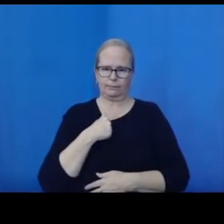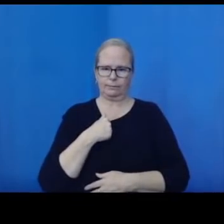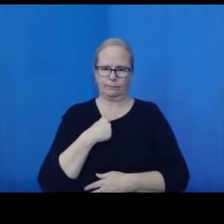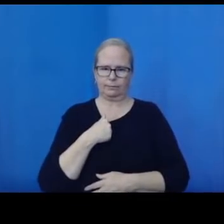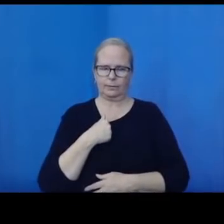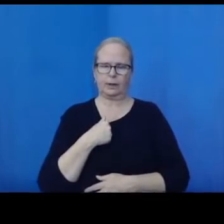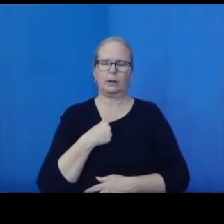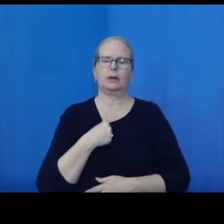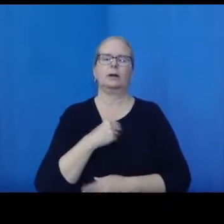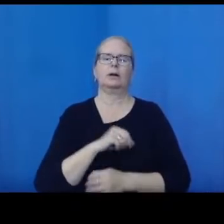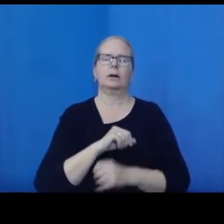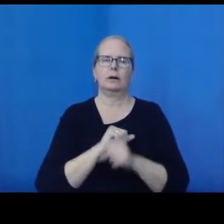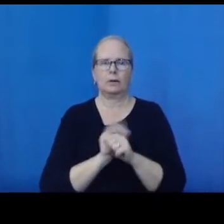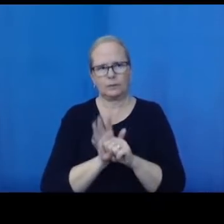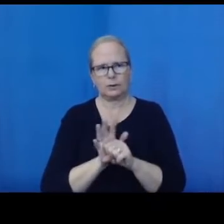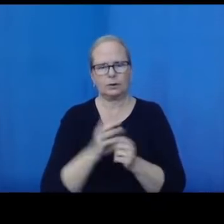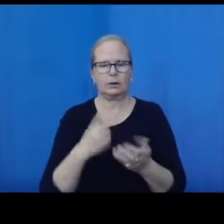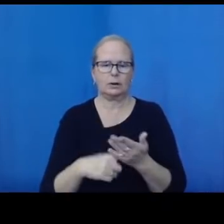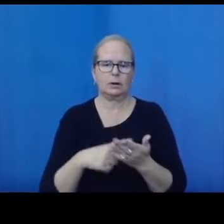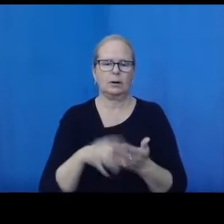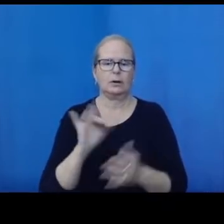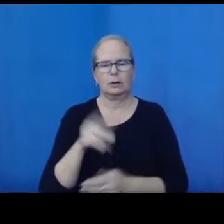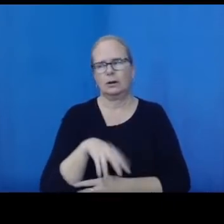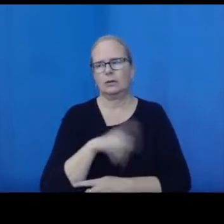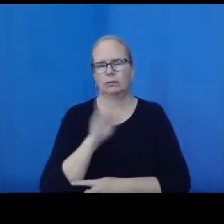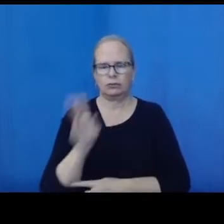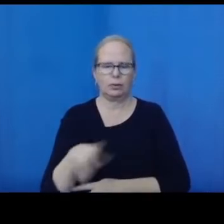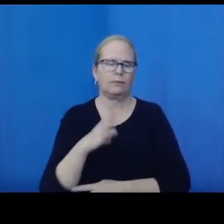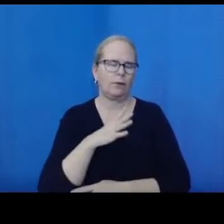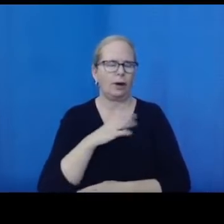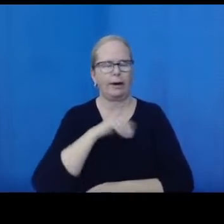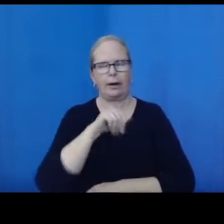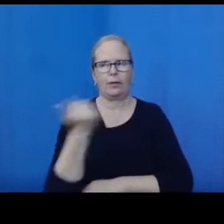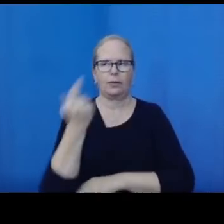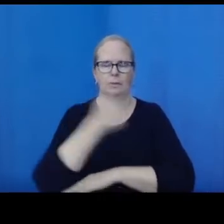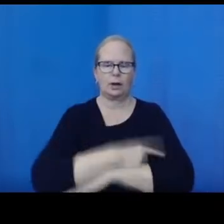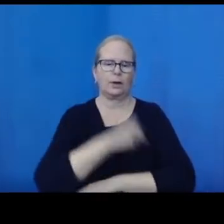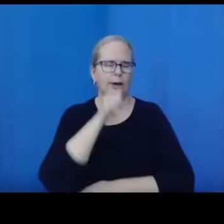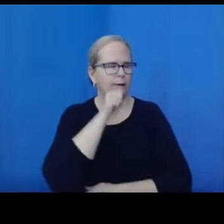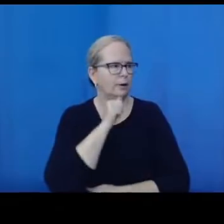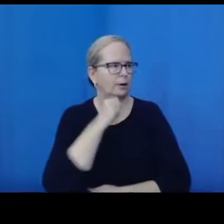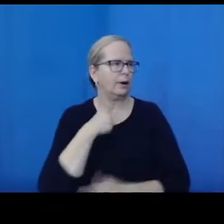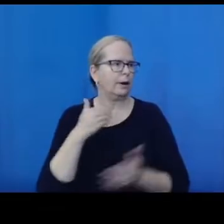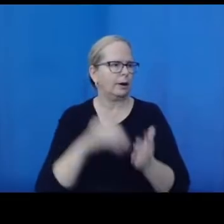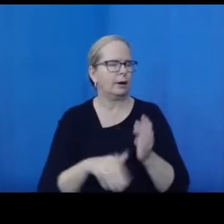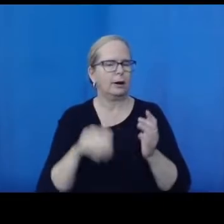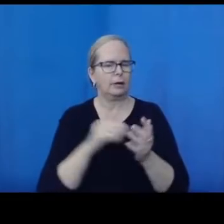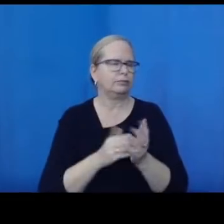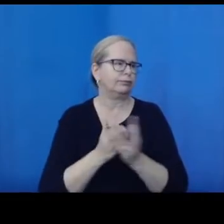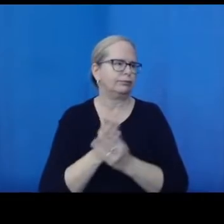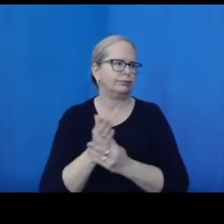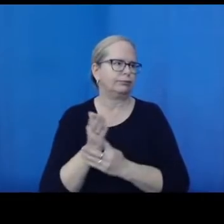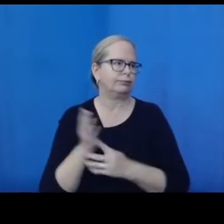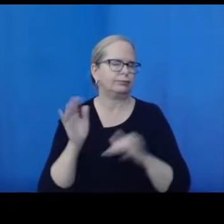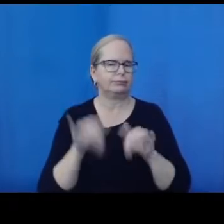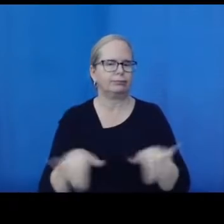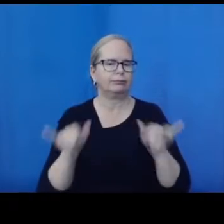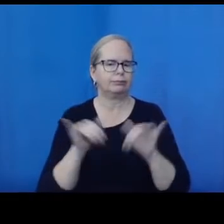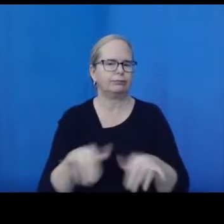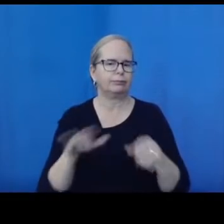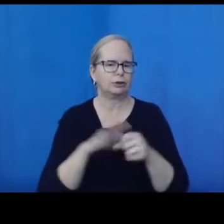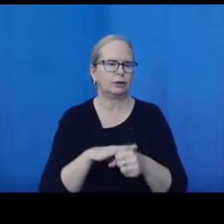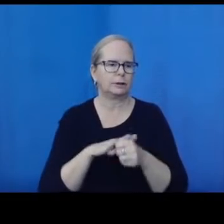Oh, it's been 3 days that are weighing on me, but I will get through it. Oh, yeah. So that self